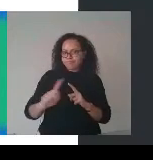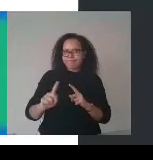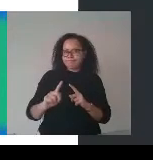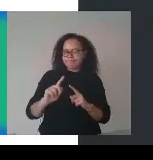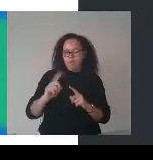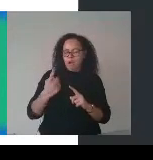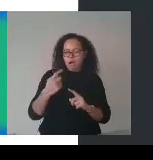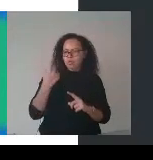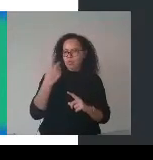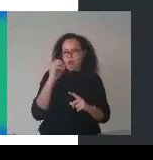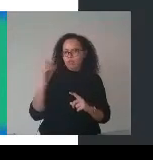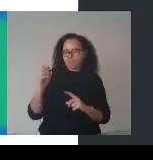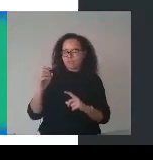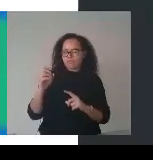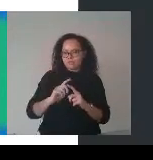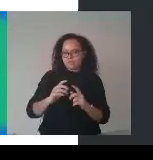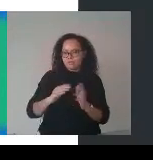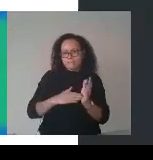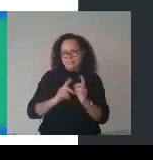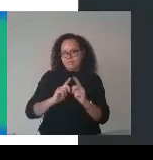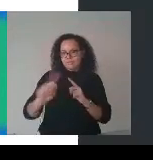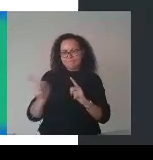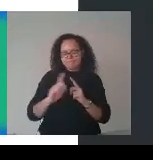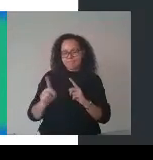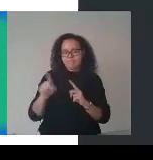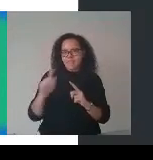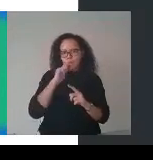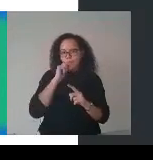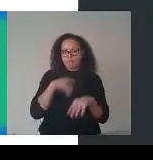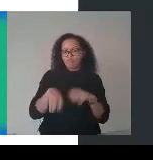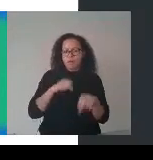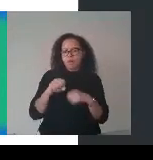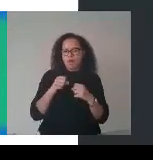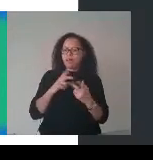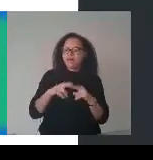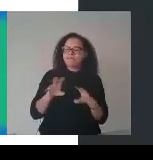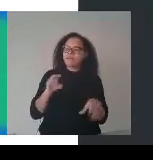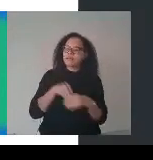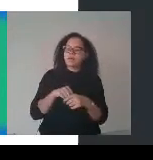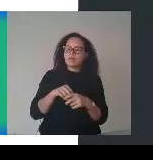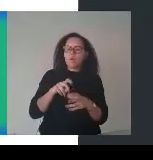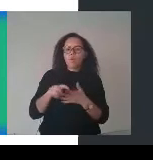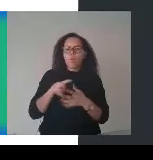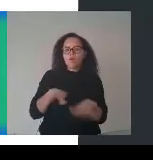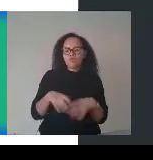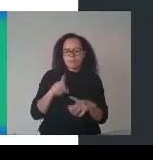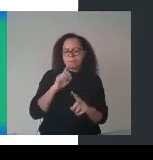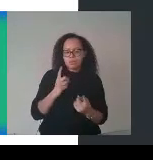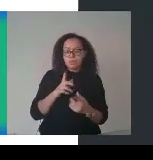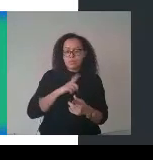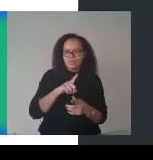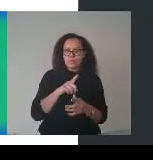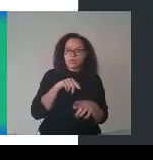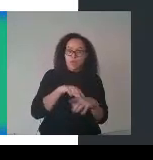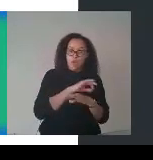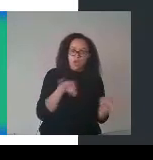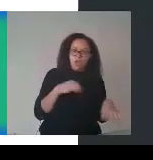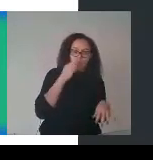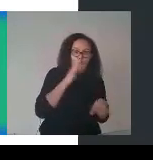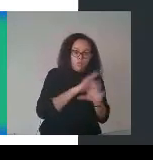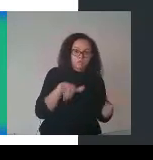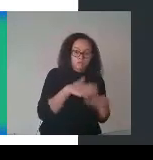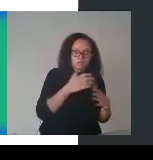to join a walking group. And that's why being in water and the way they can move in water is so beneficial to ensuring they can be active. But that means